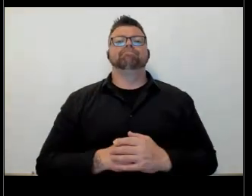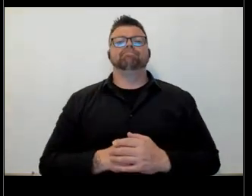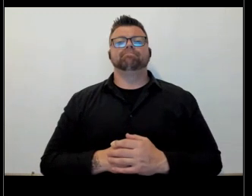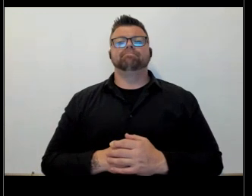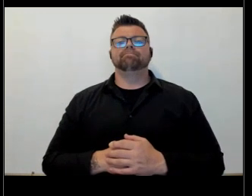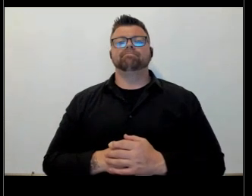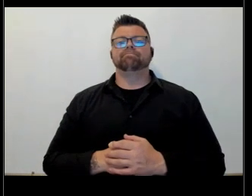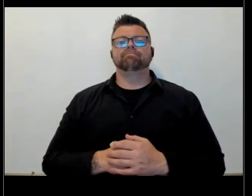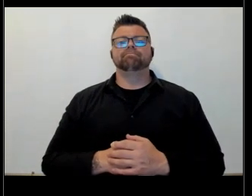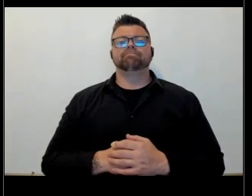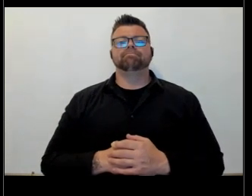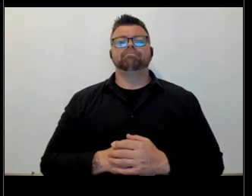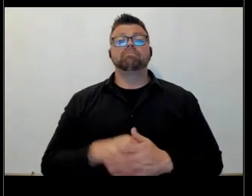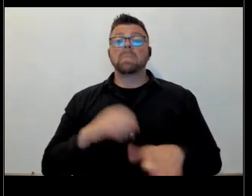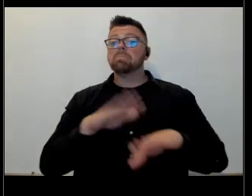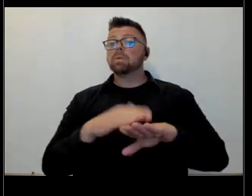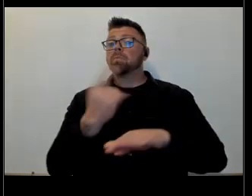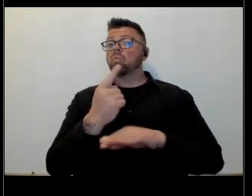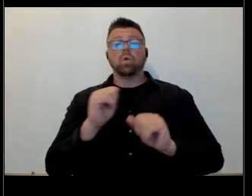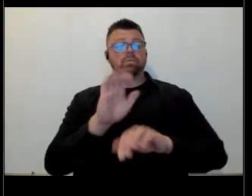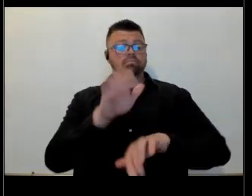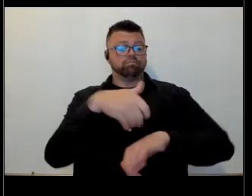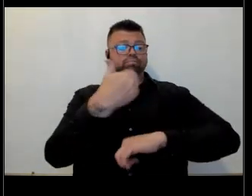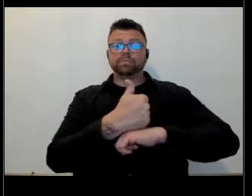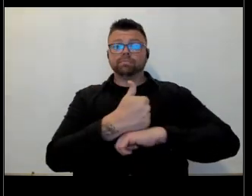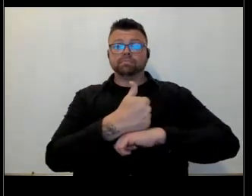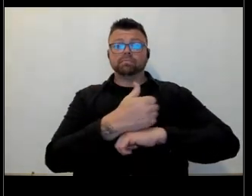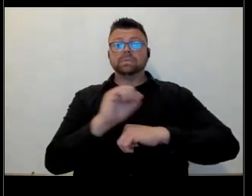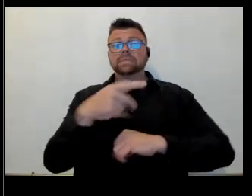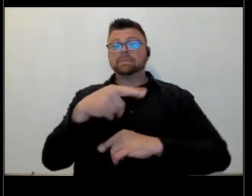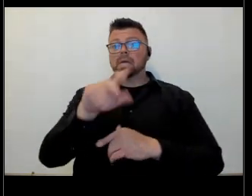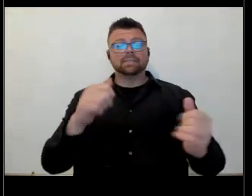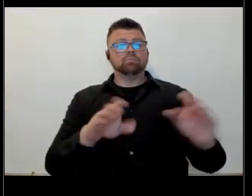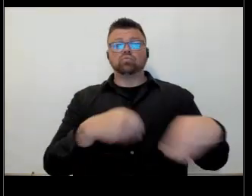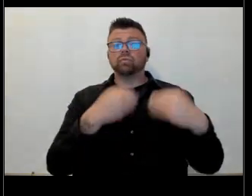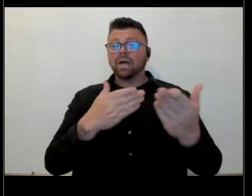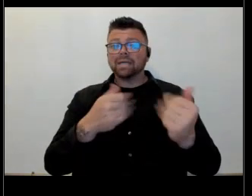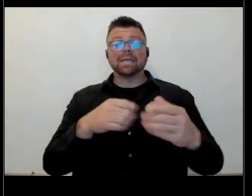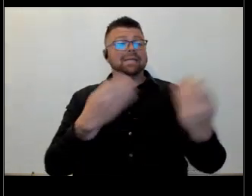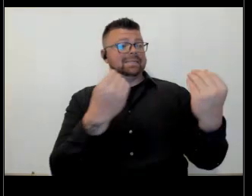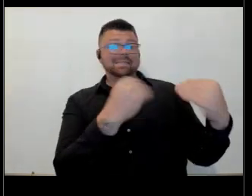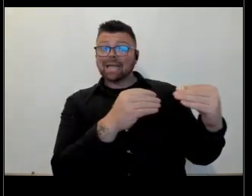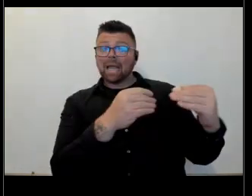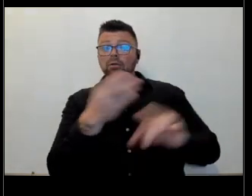A minimum of one space must be provided at a sales or rental office.